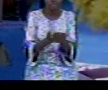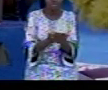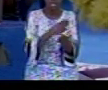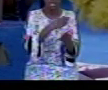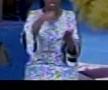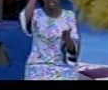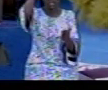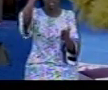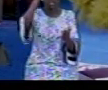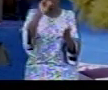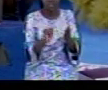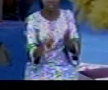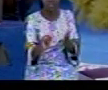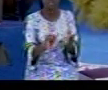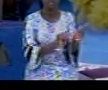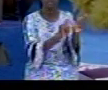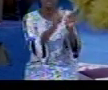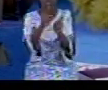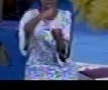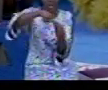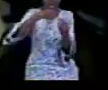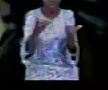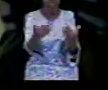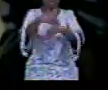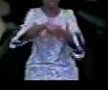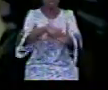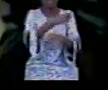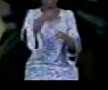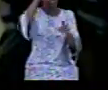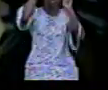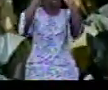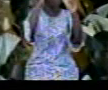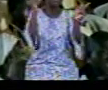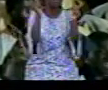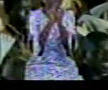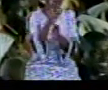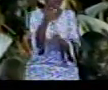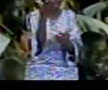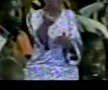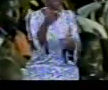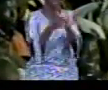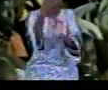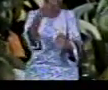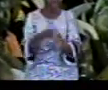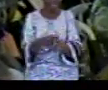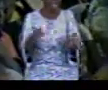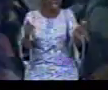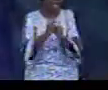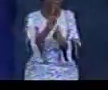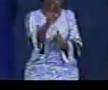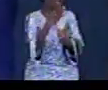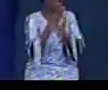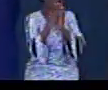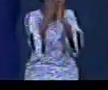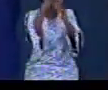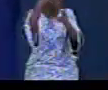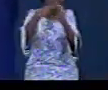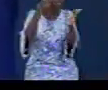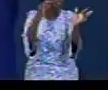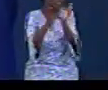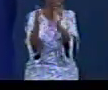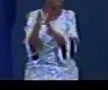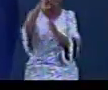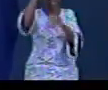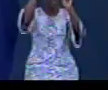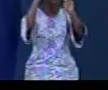tonight. He will get to you there. As we mentioned the name of Jesus, he willed